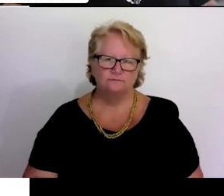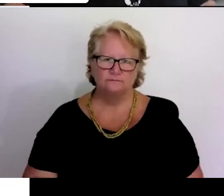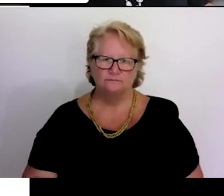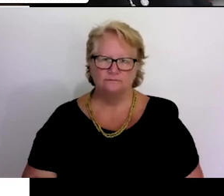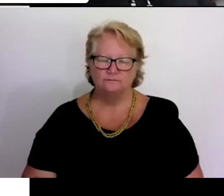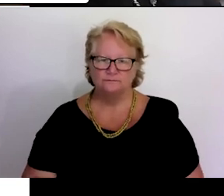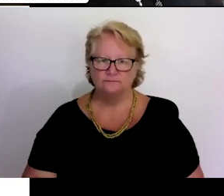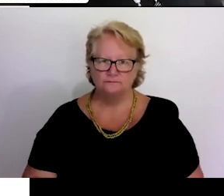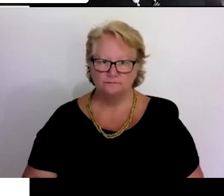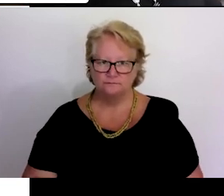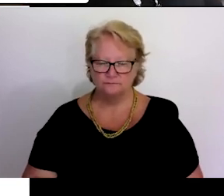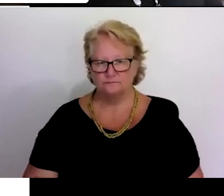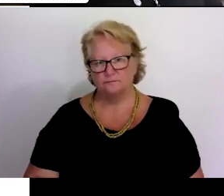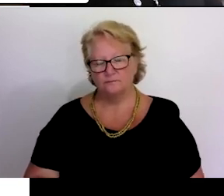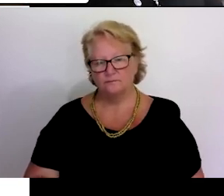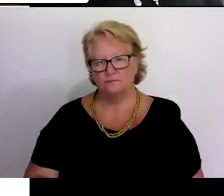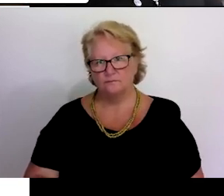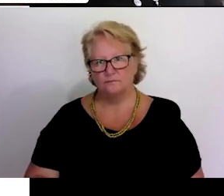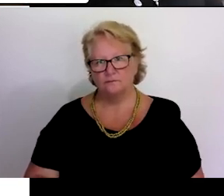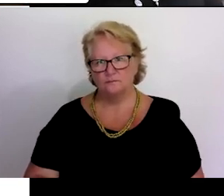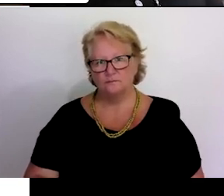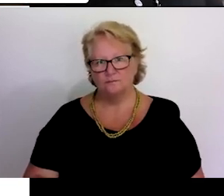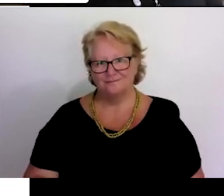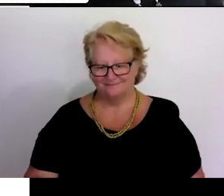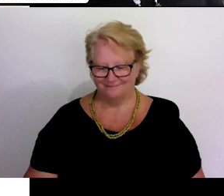And the data